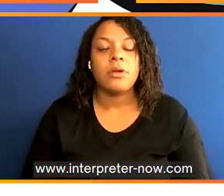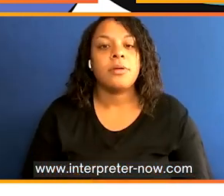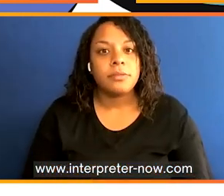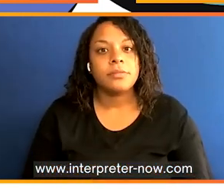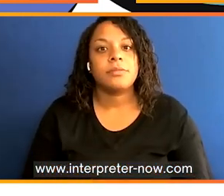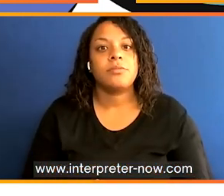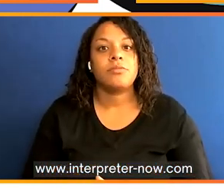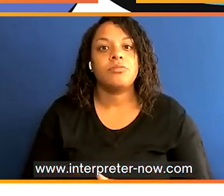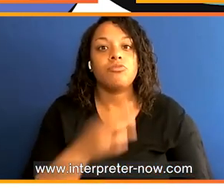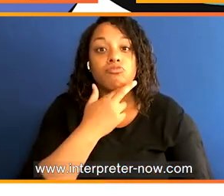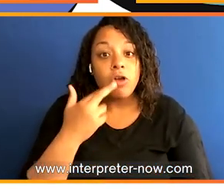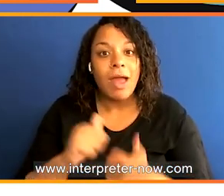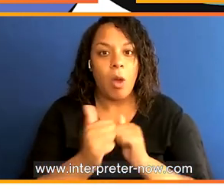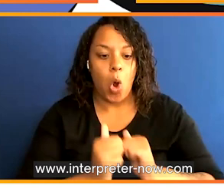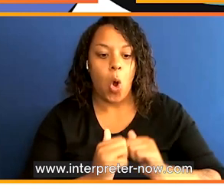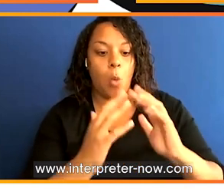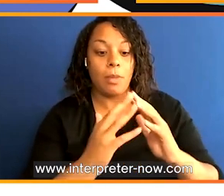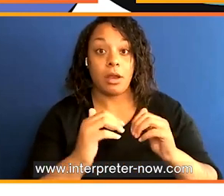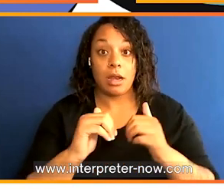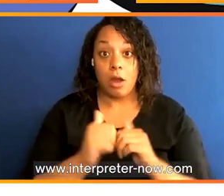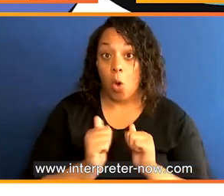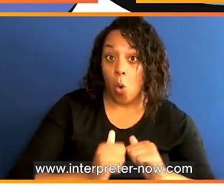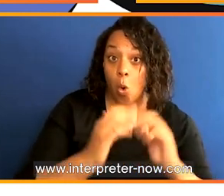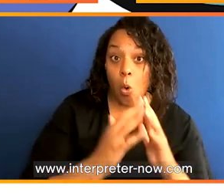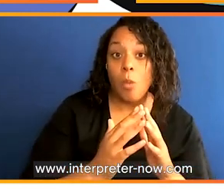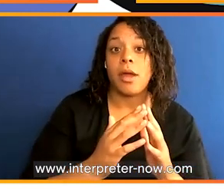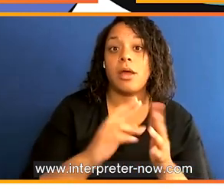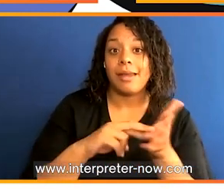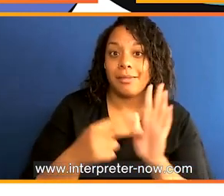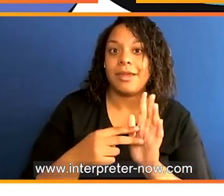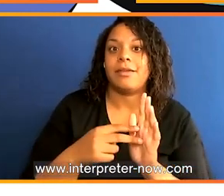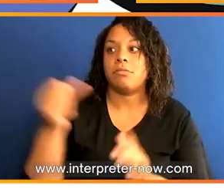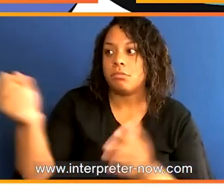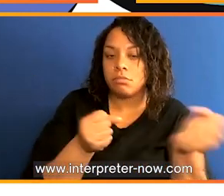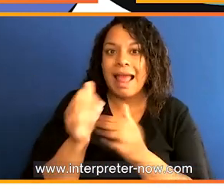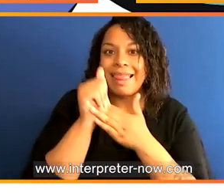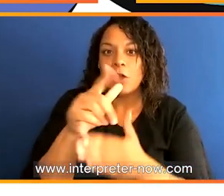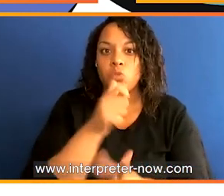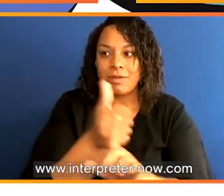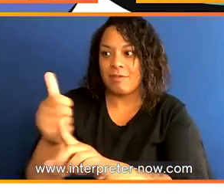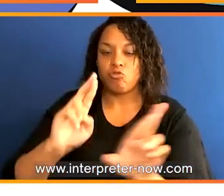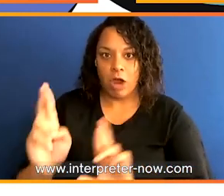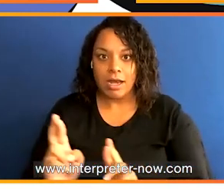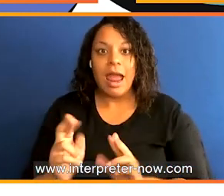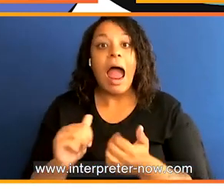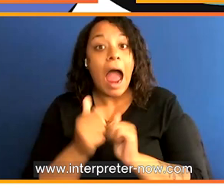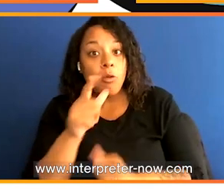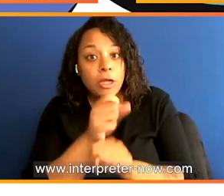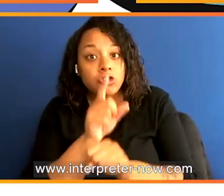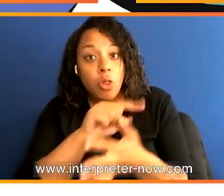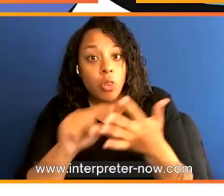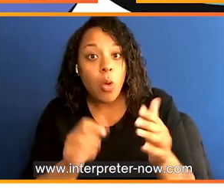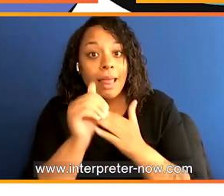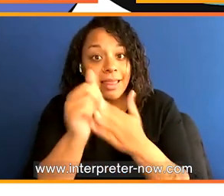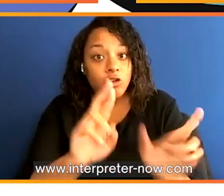know, opening restaurants. And in order to open restaurants, you need to have leaders who are ready. And what are you doing to make sure the leaders are